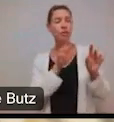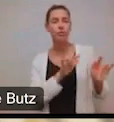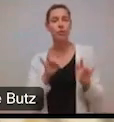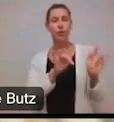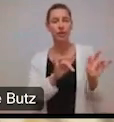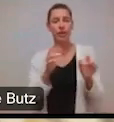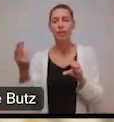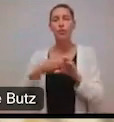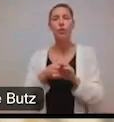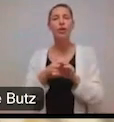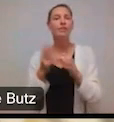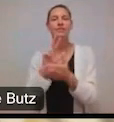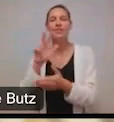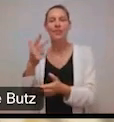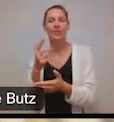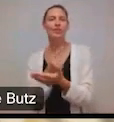writing.